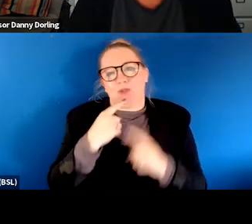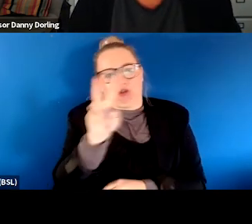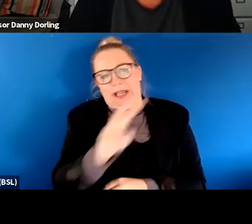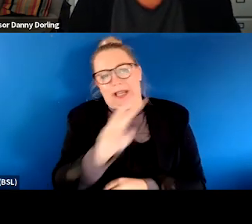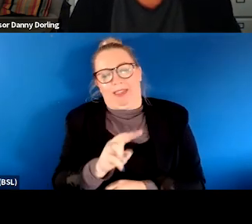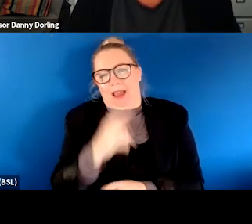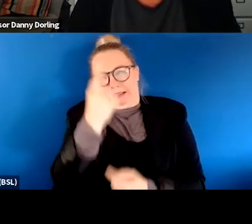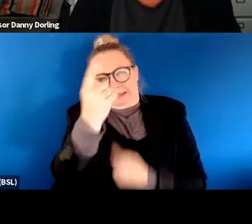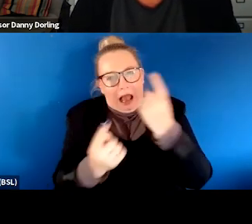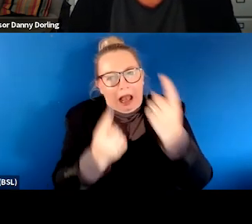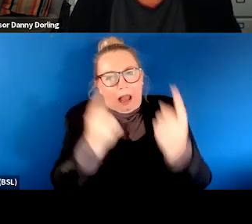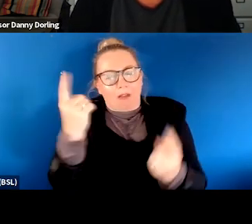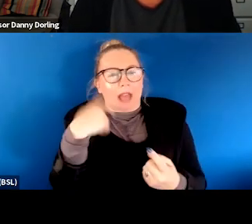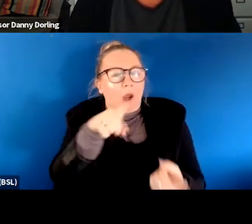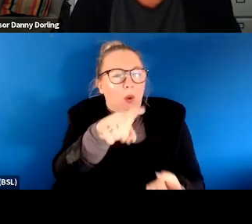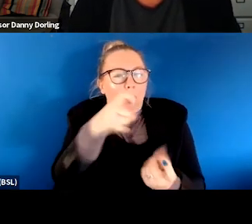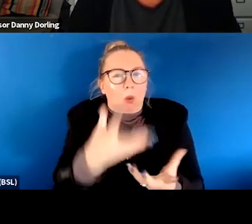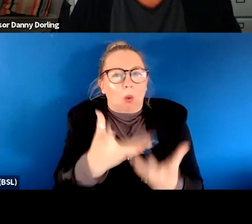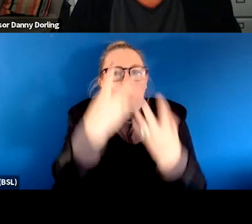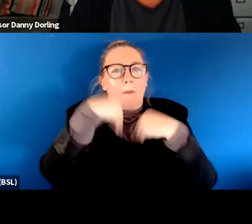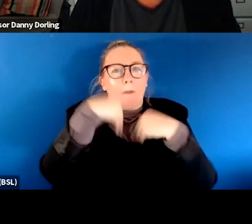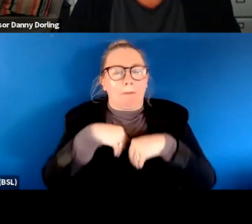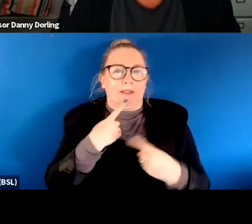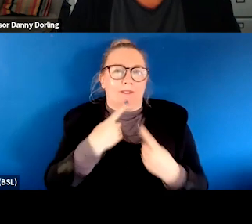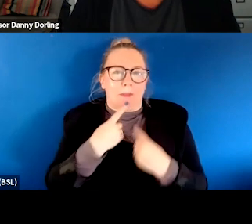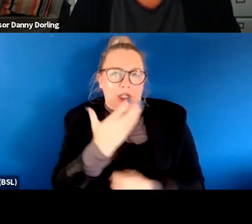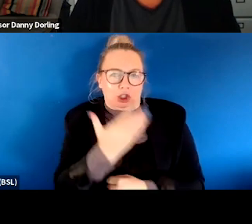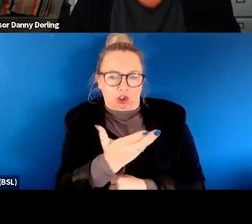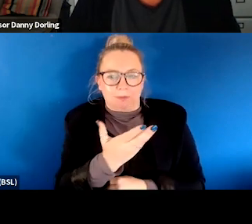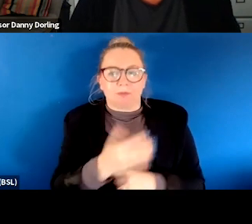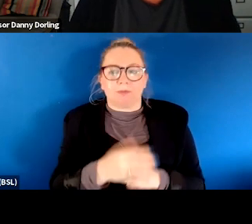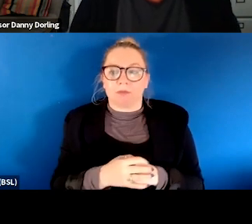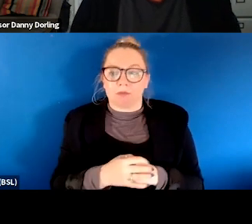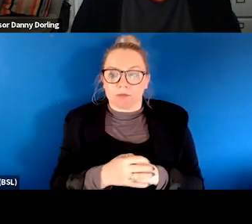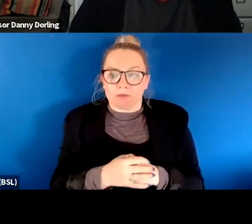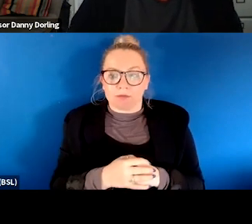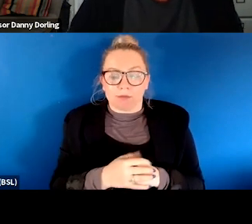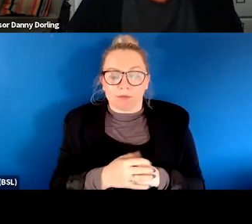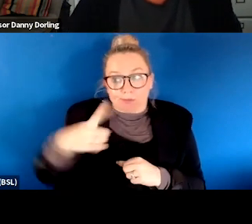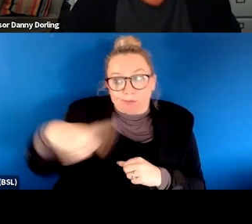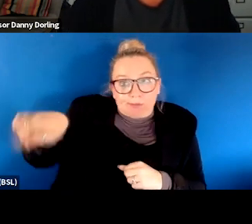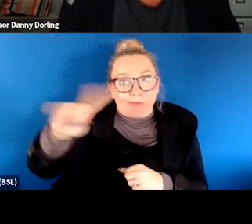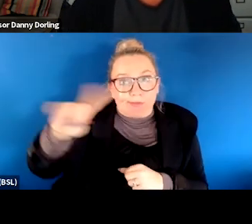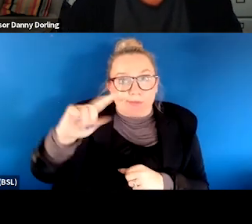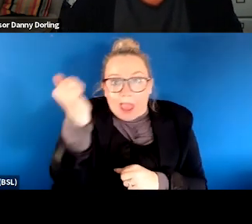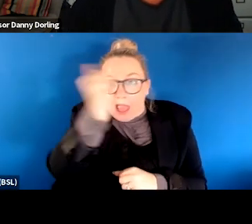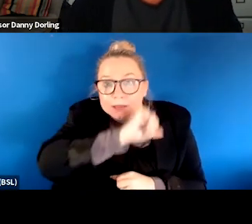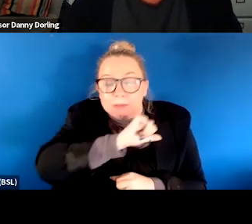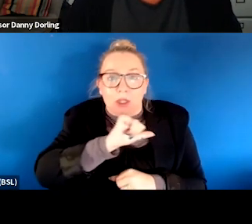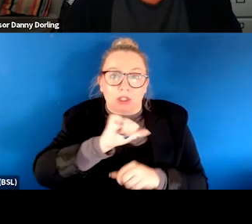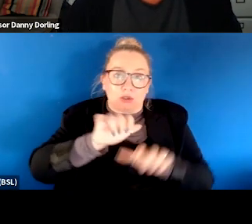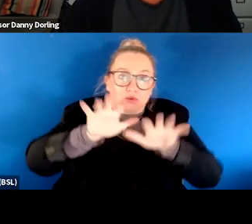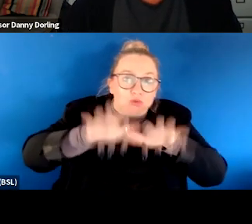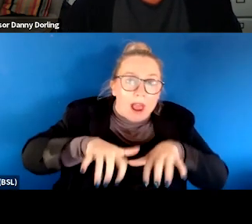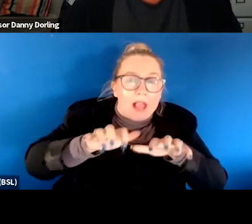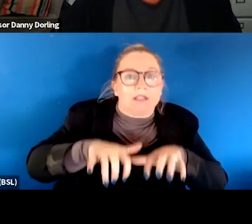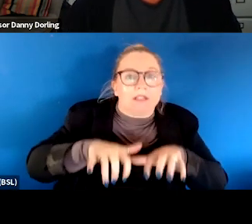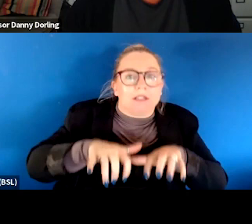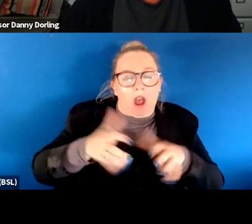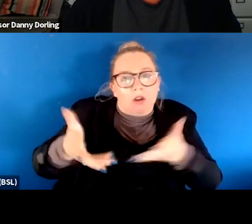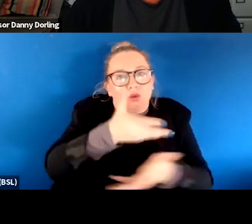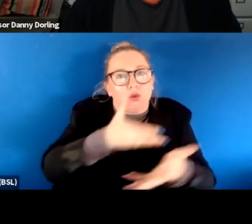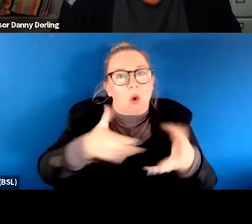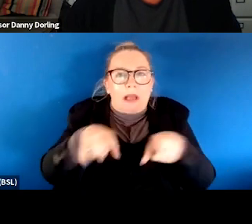information. And writers and experts were also talking about this. And you could do a